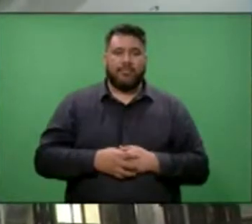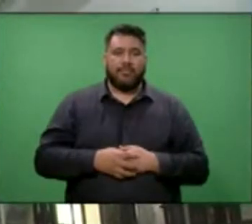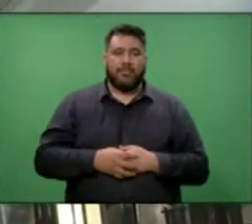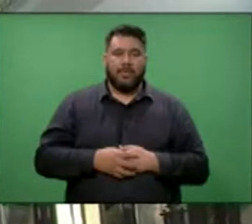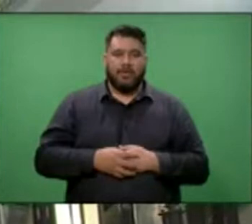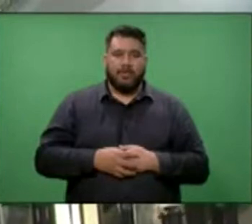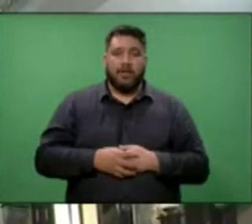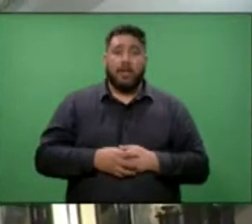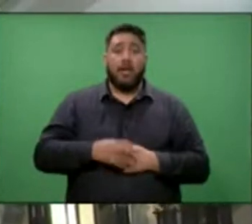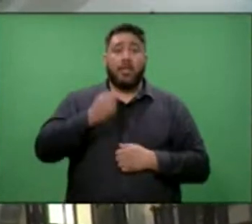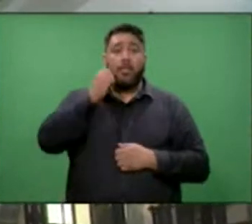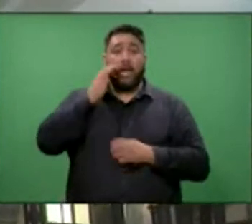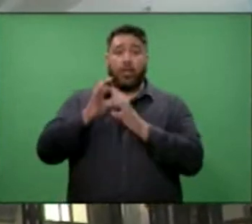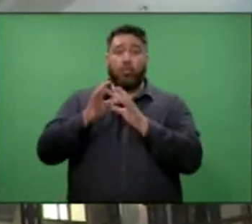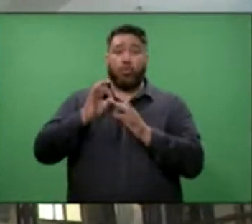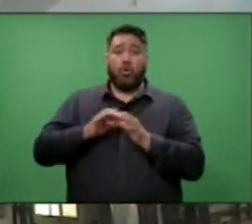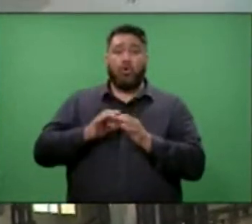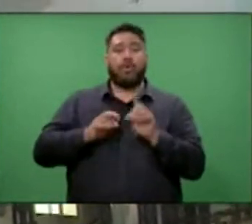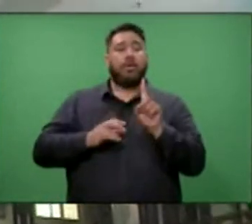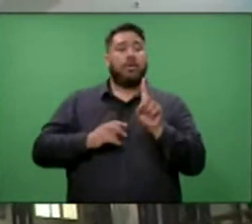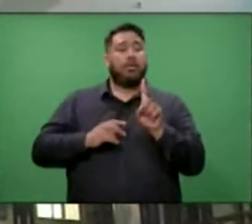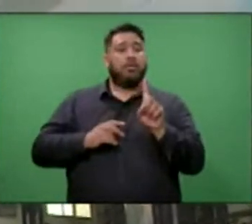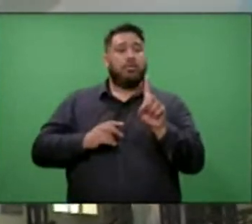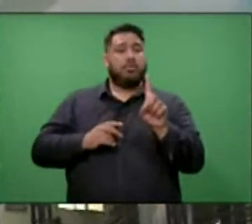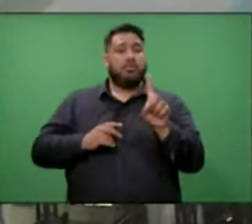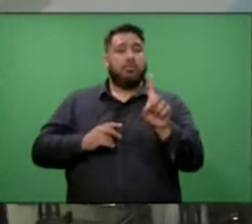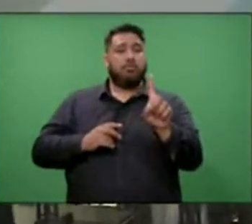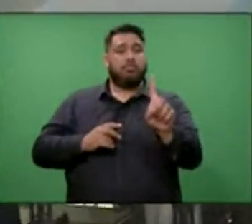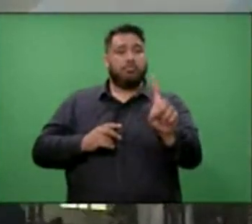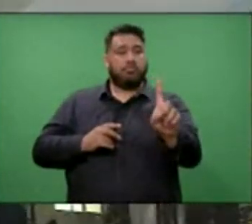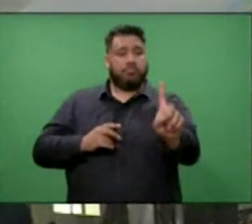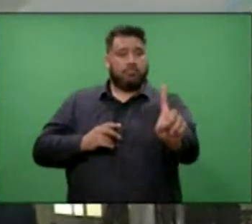Leading the group out of the Grand Hall